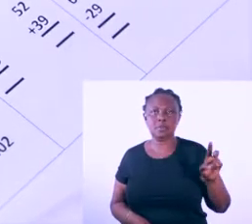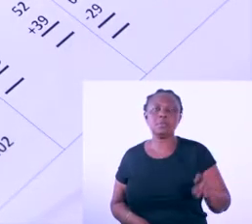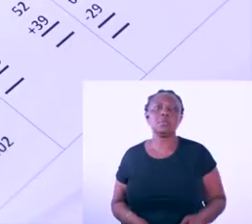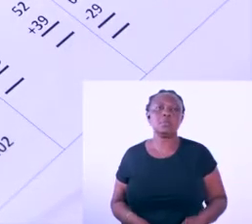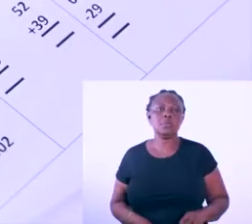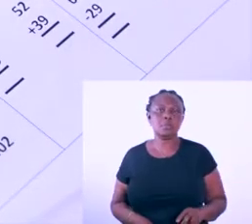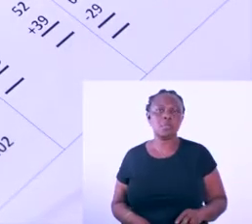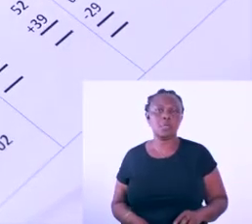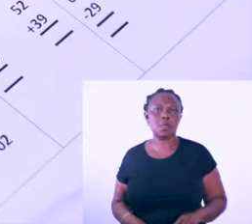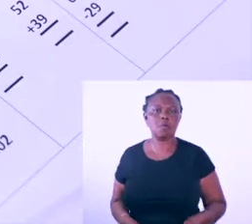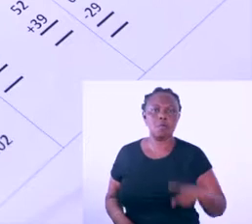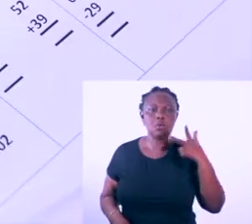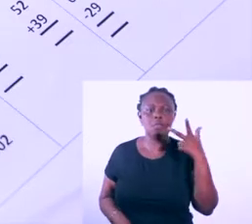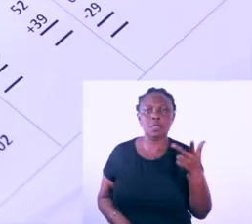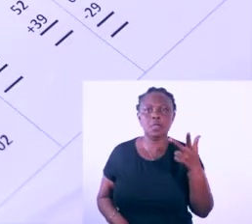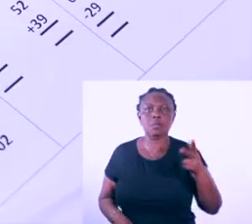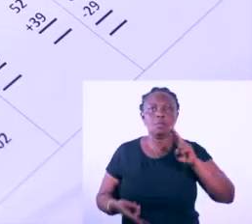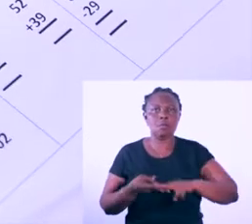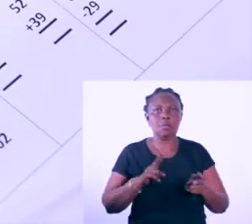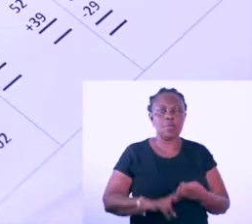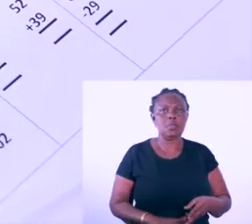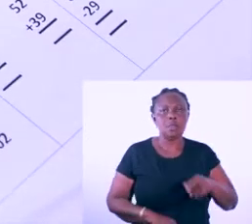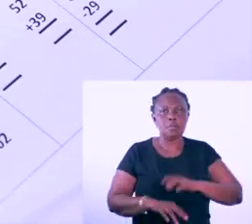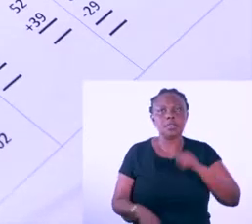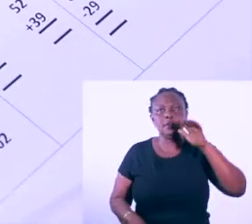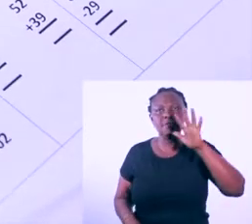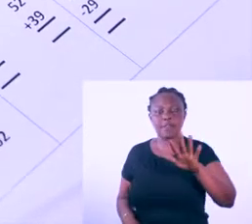are three digit numbers. Select five and mention the number names.